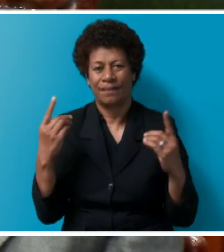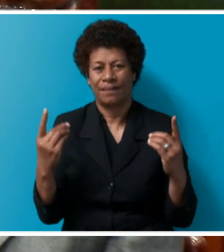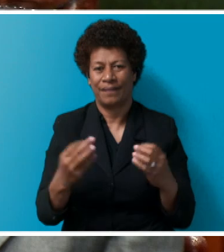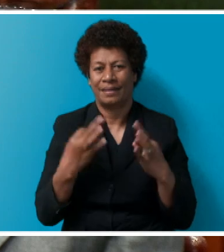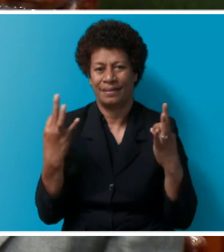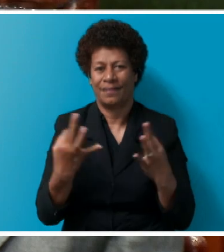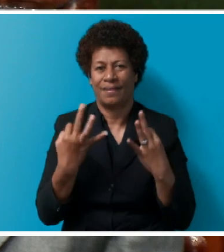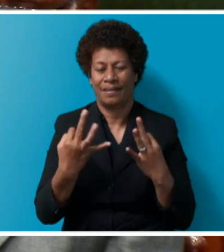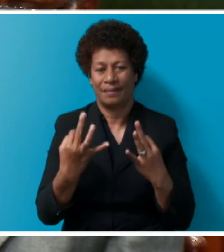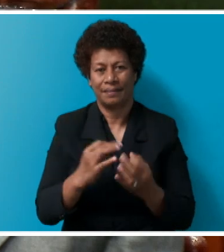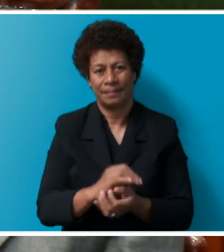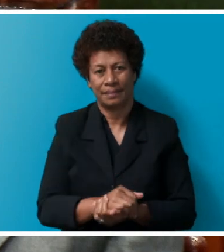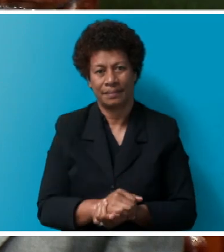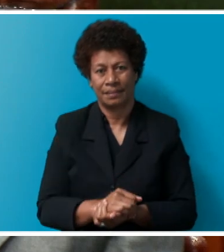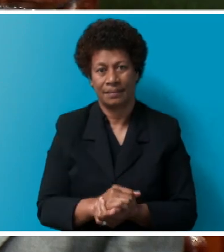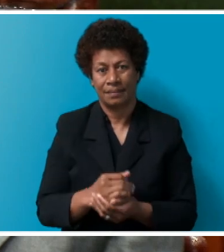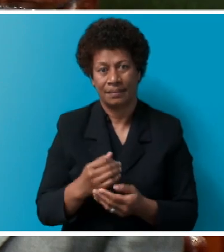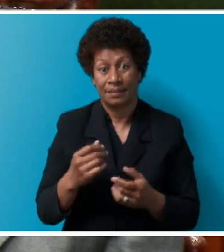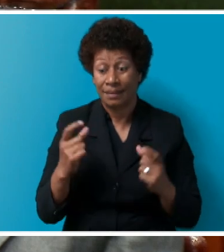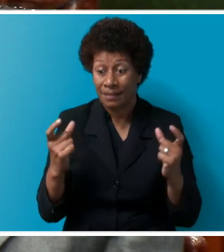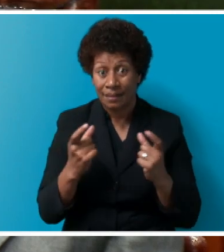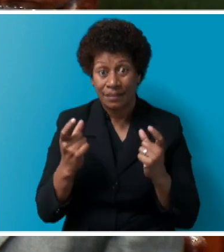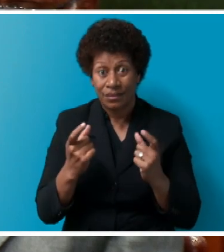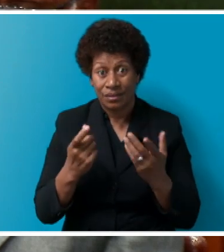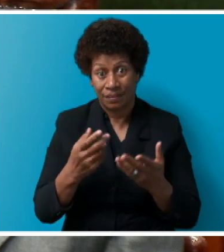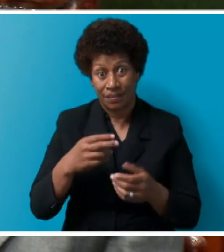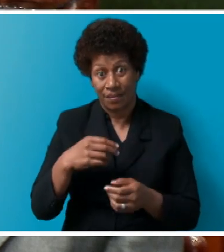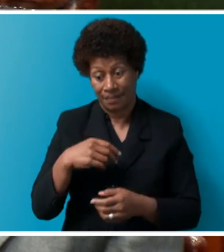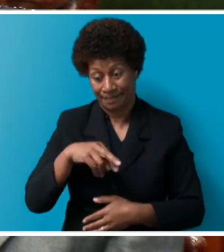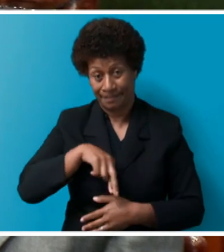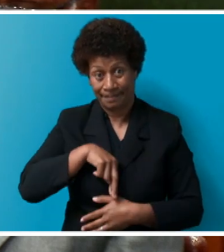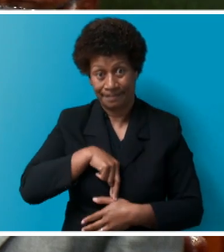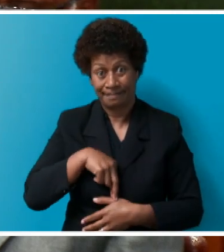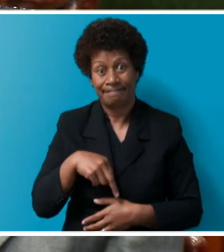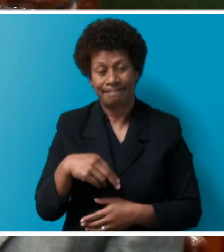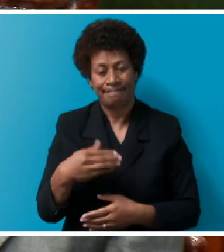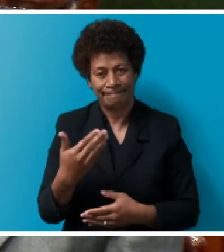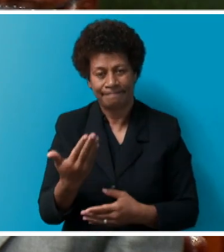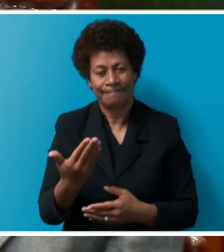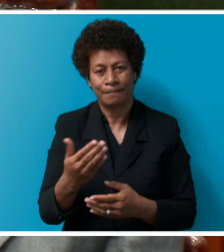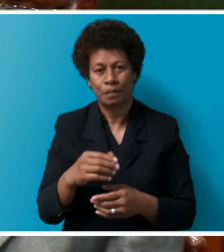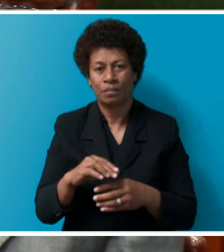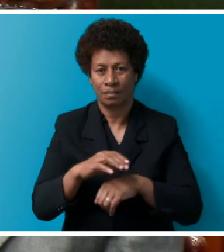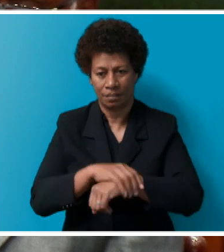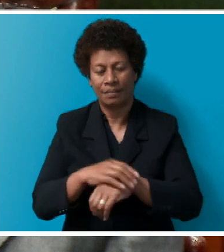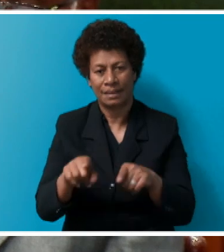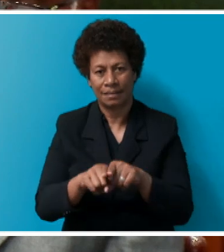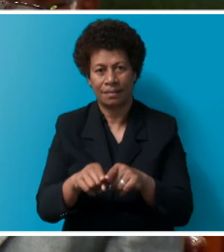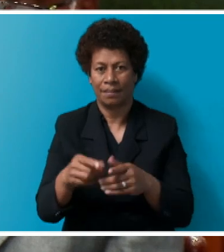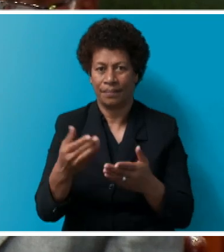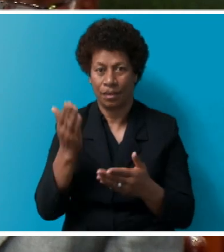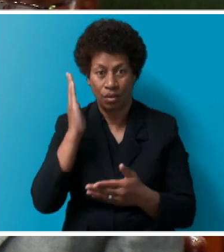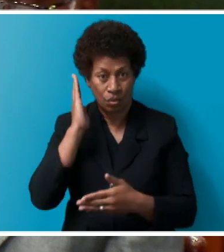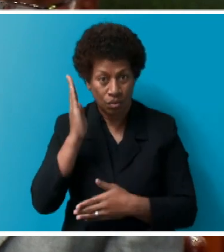Speaker, sir, our Community Policing Division is deeply engaged with youth groups, schools, and communities. For example, during the